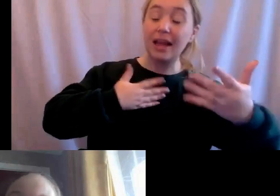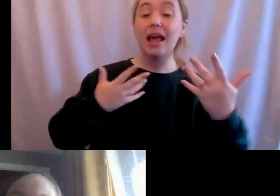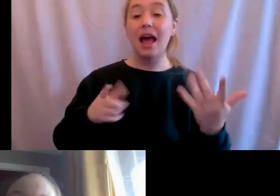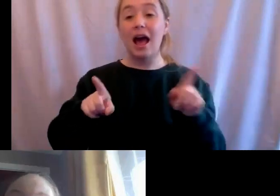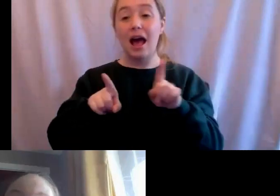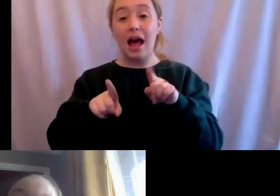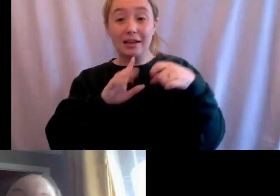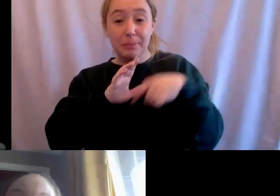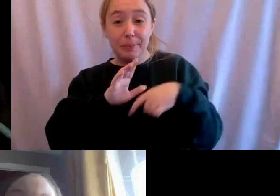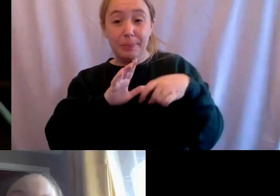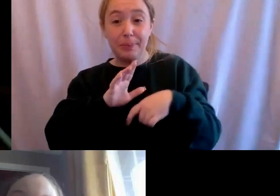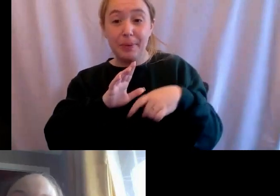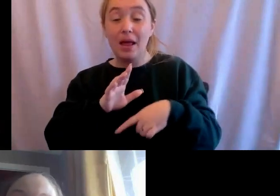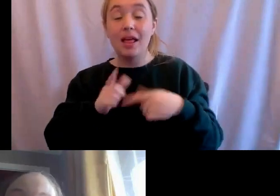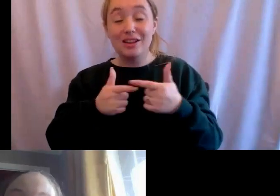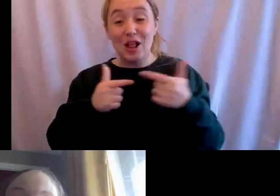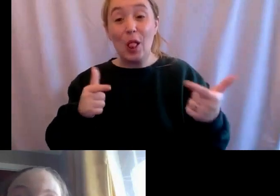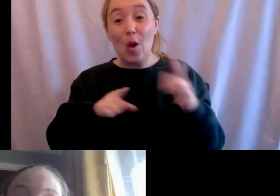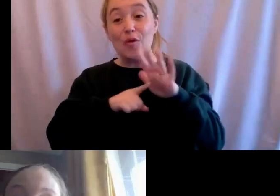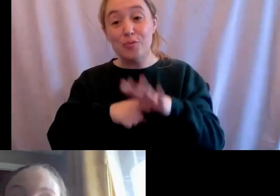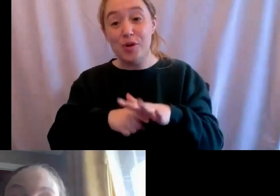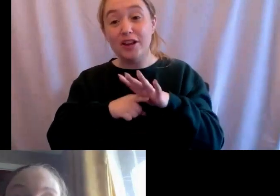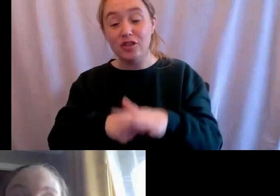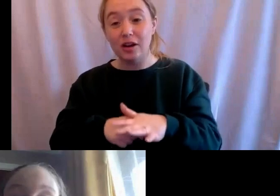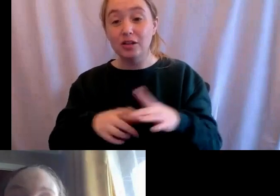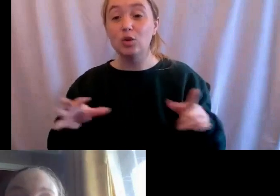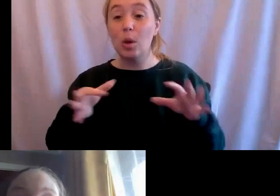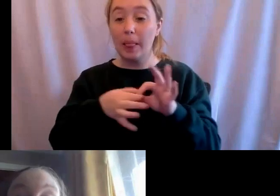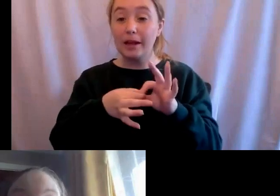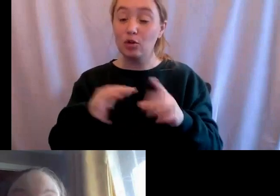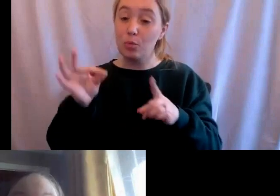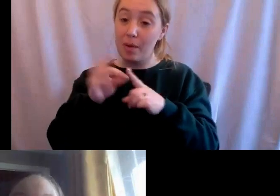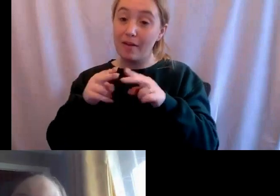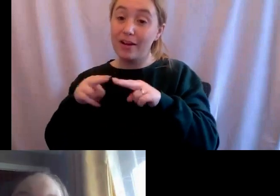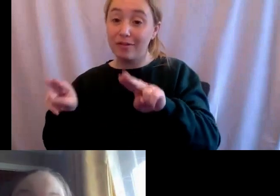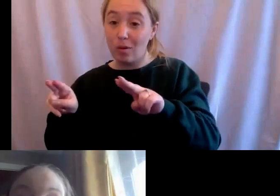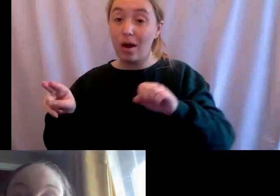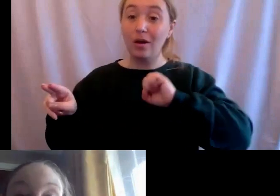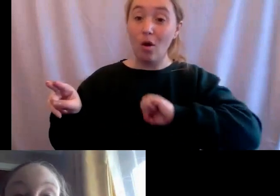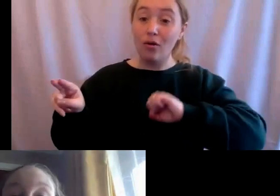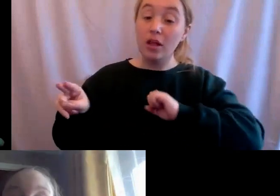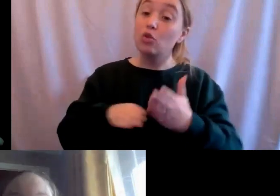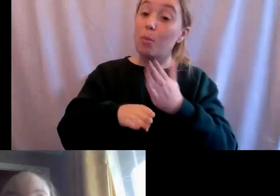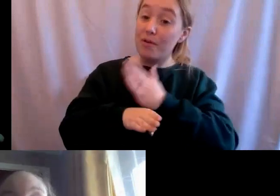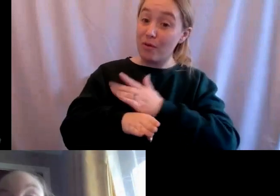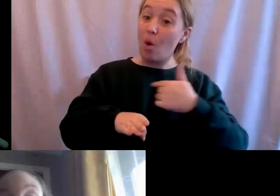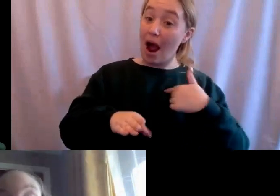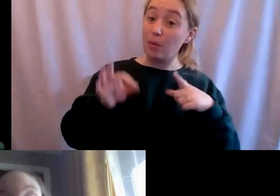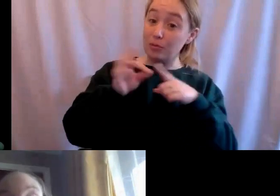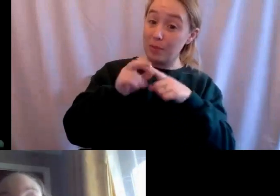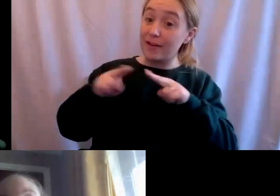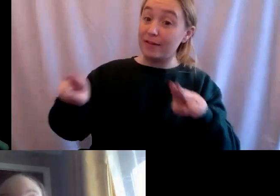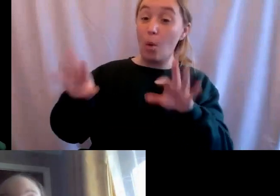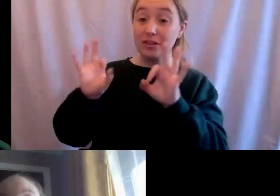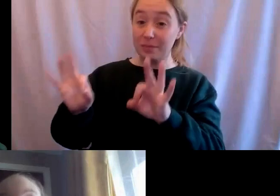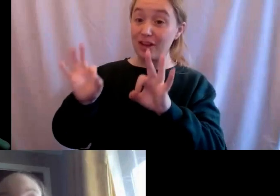below. Before I specialised in pelvic floor, I was a respiratory specialist and I was lured away. So I know an awful